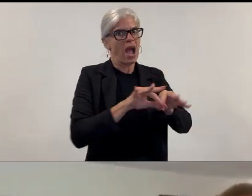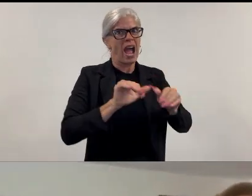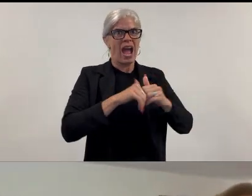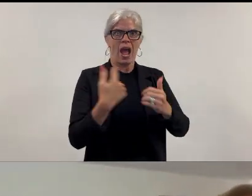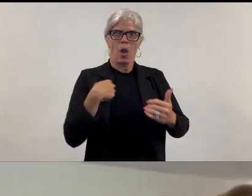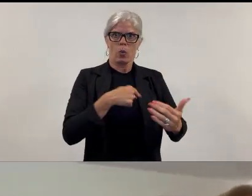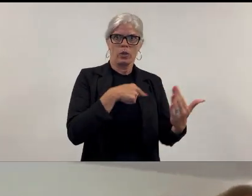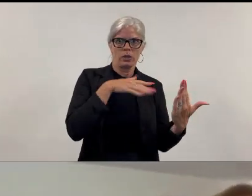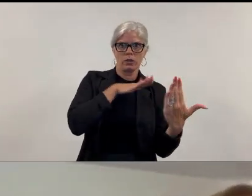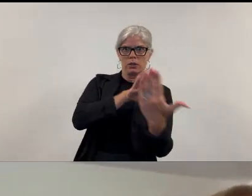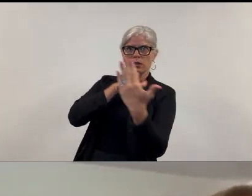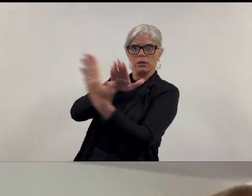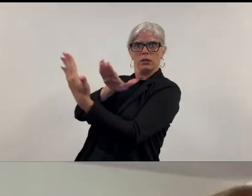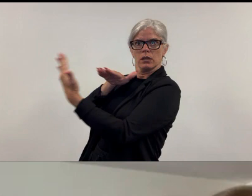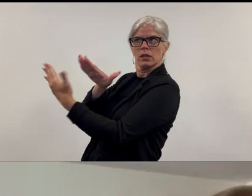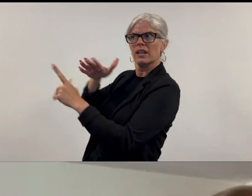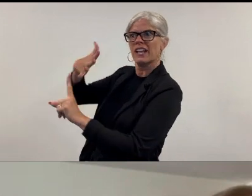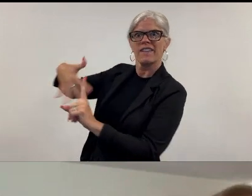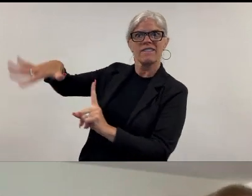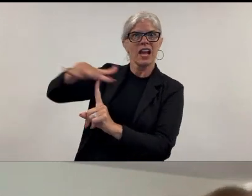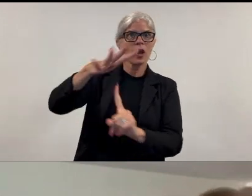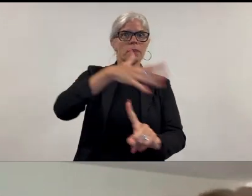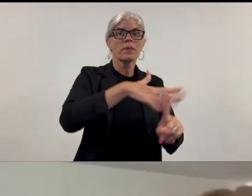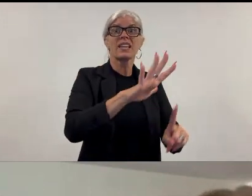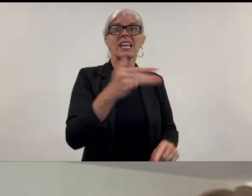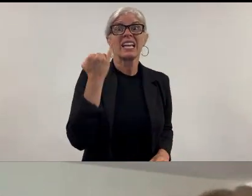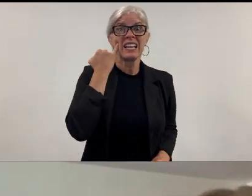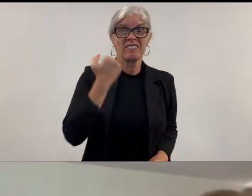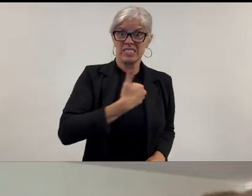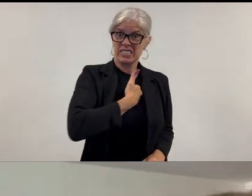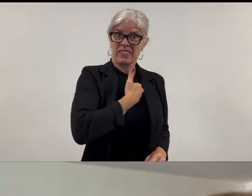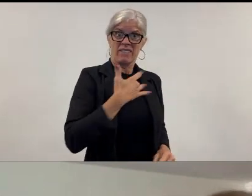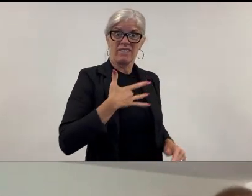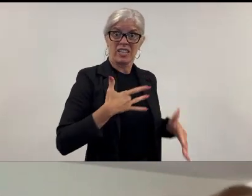really important role in how we